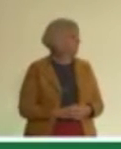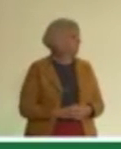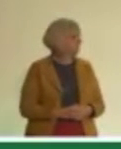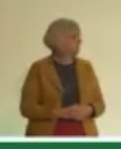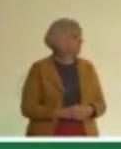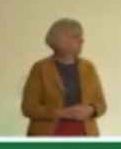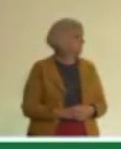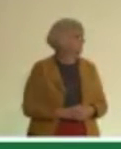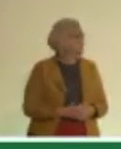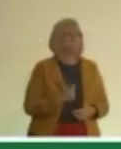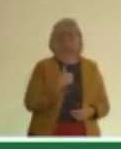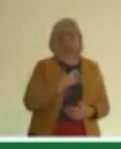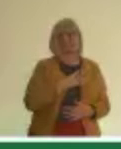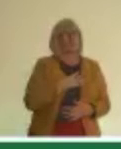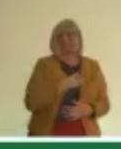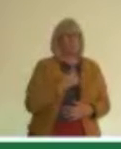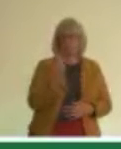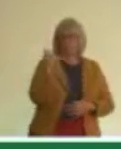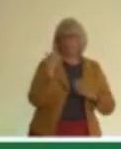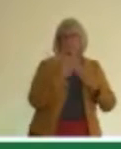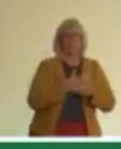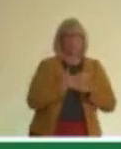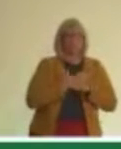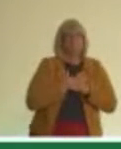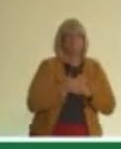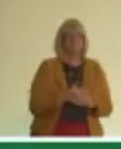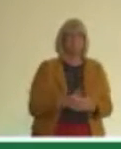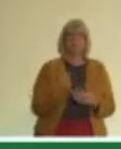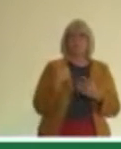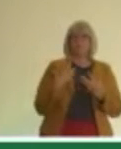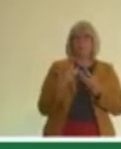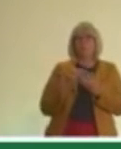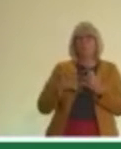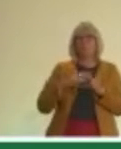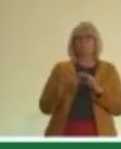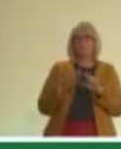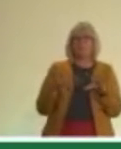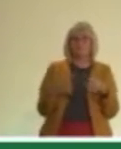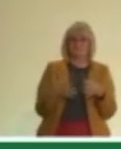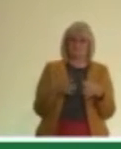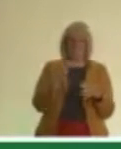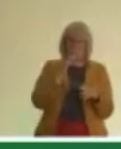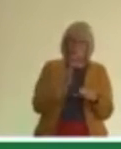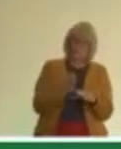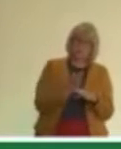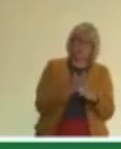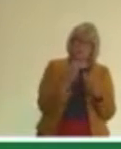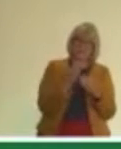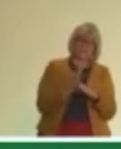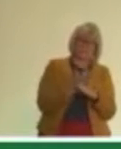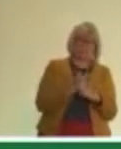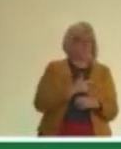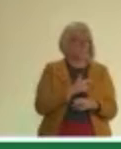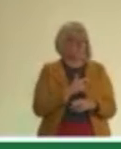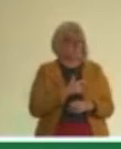I love that night for obvious reasons. I was with some of the staff team, and at the beginning of the night, we had that quiet nervousness, but actually it was quite